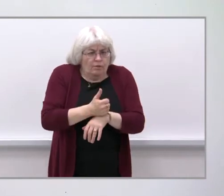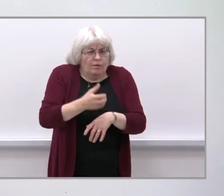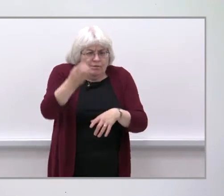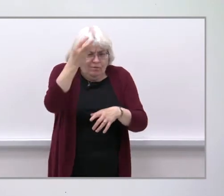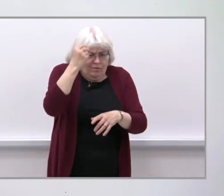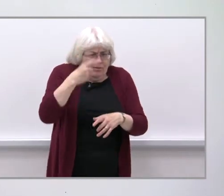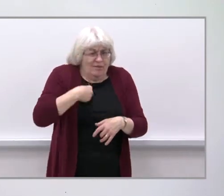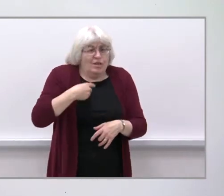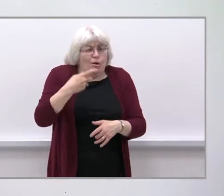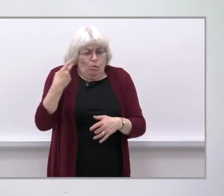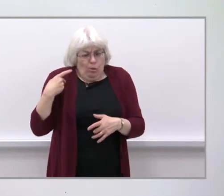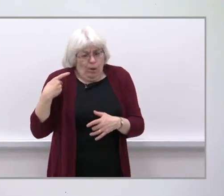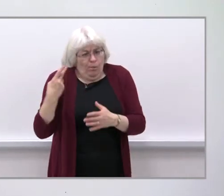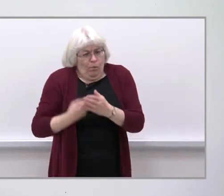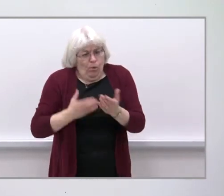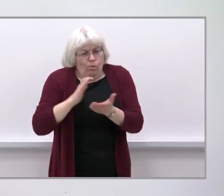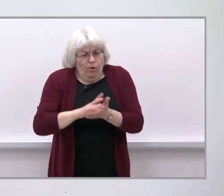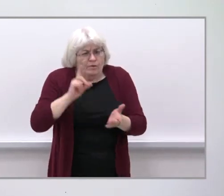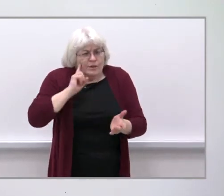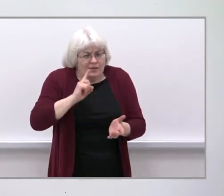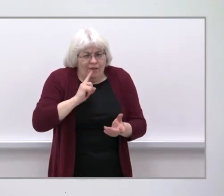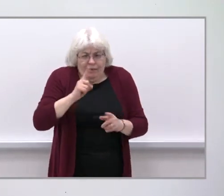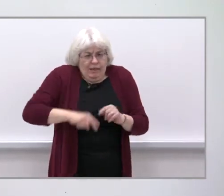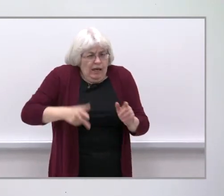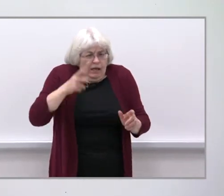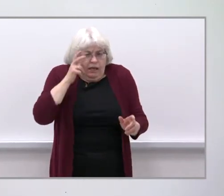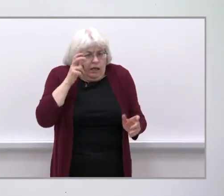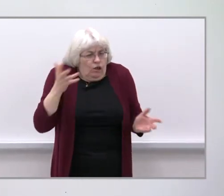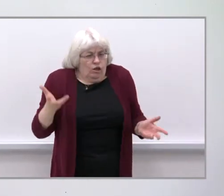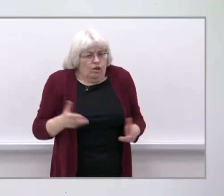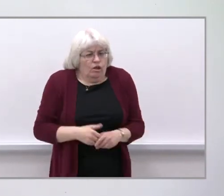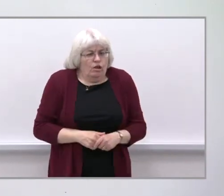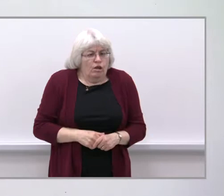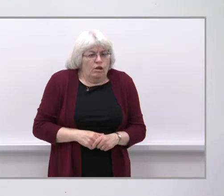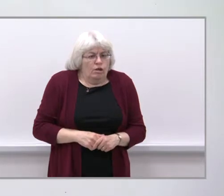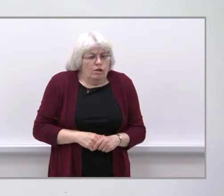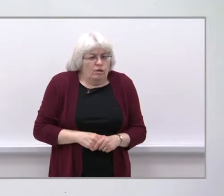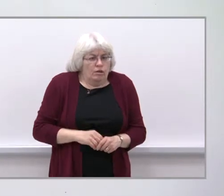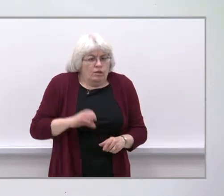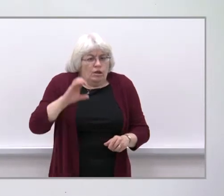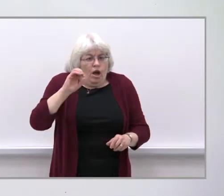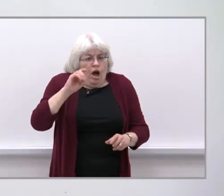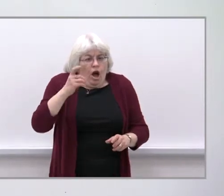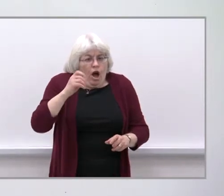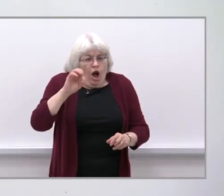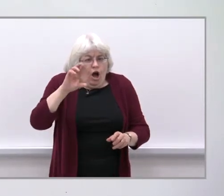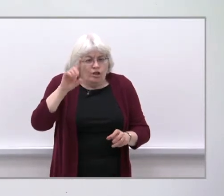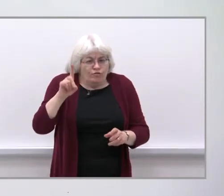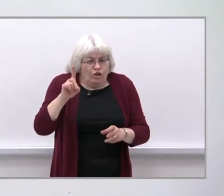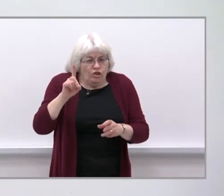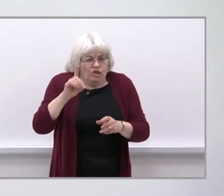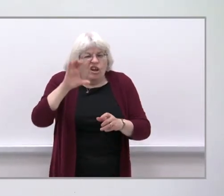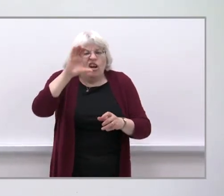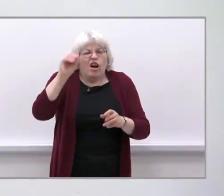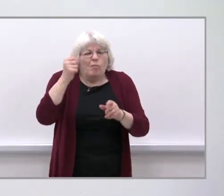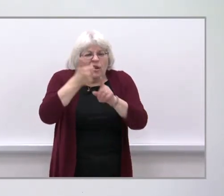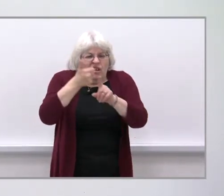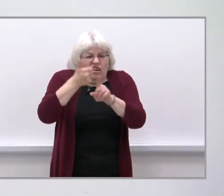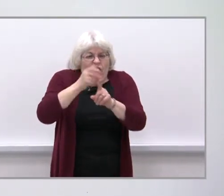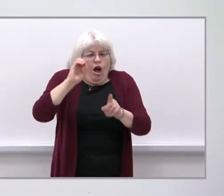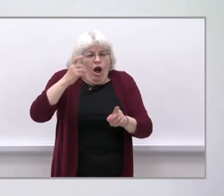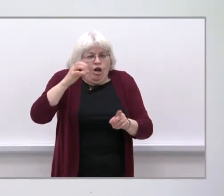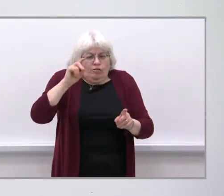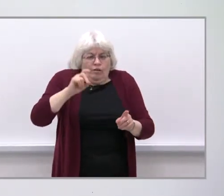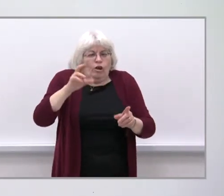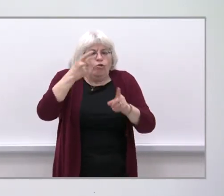smoke detectors. Because we're both deaf, we can't hear, so we wanted this in place.